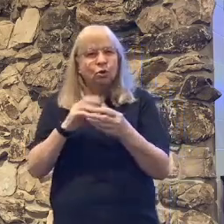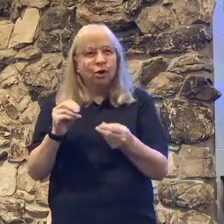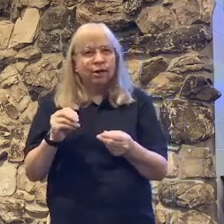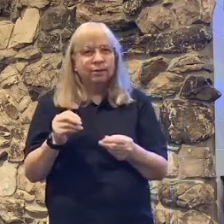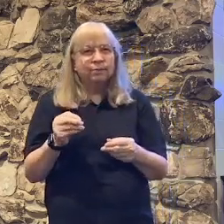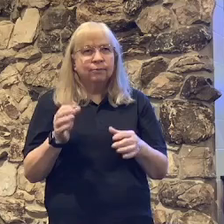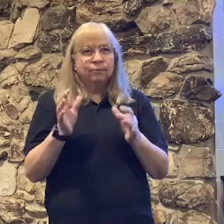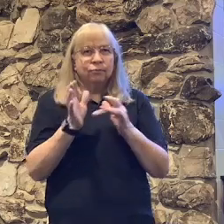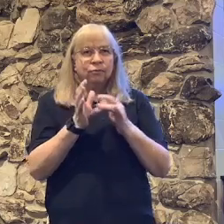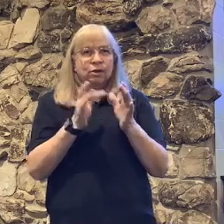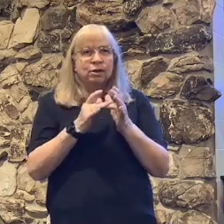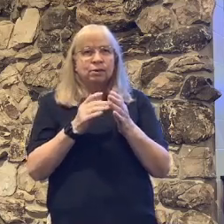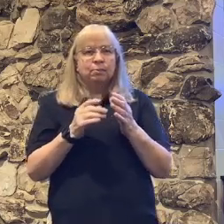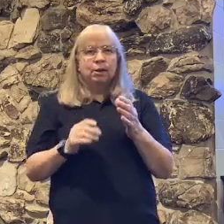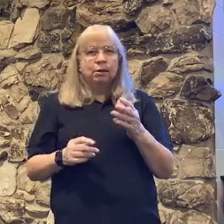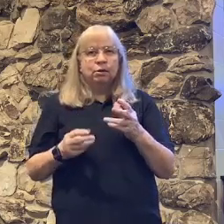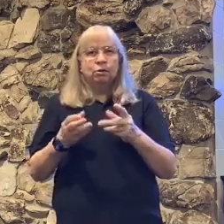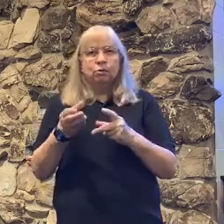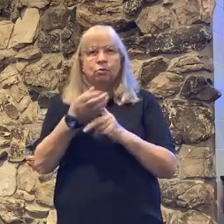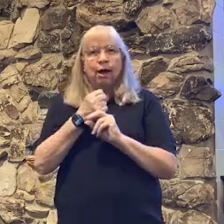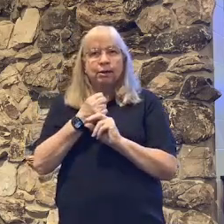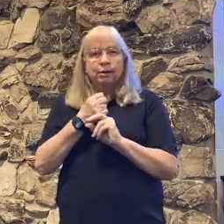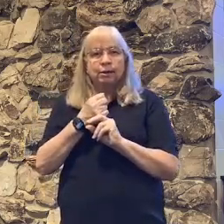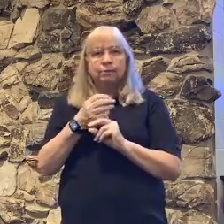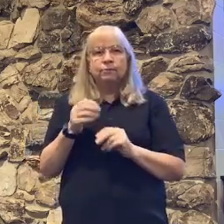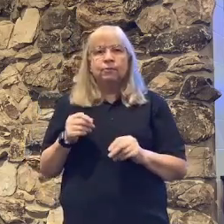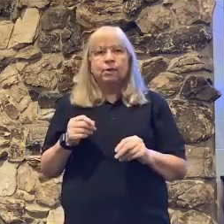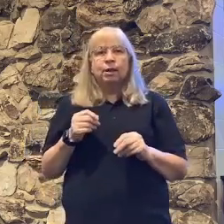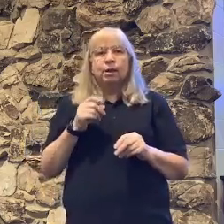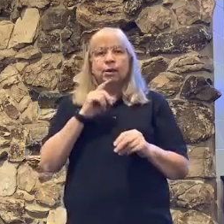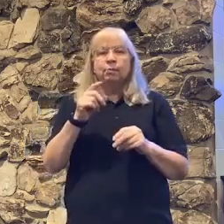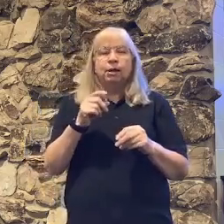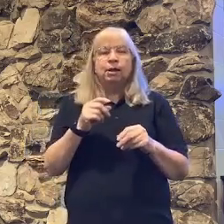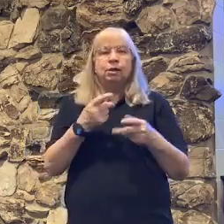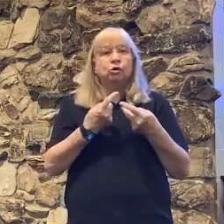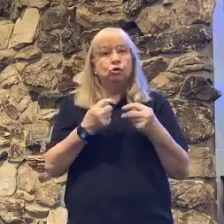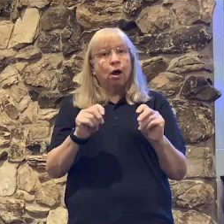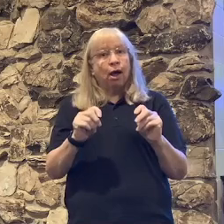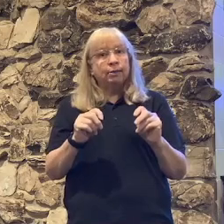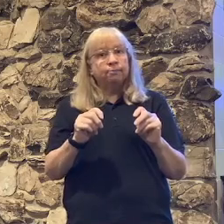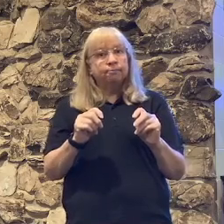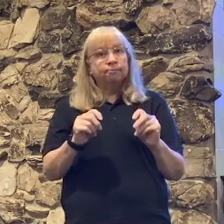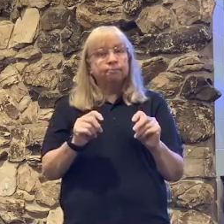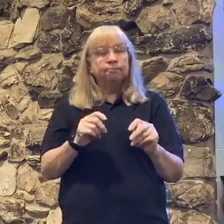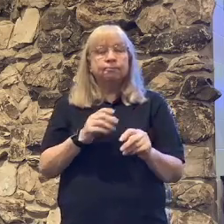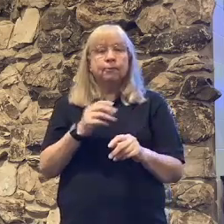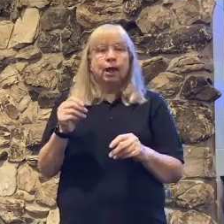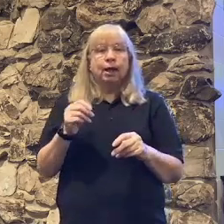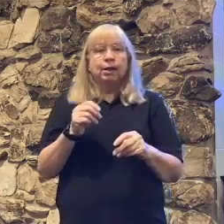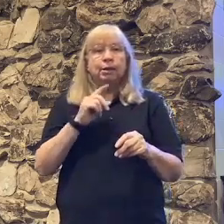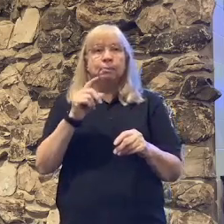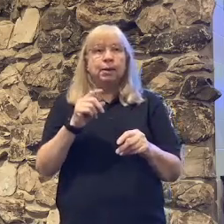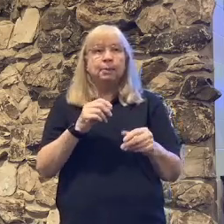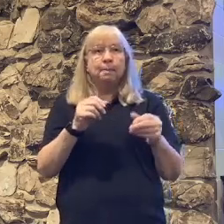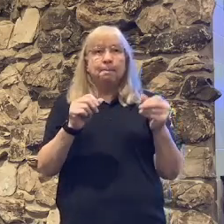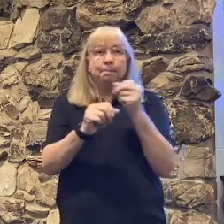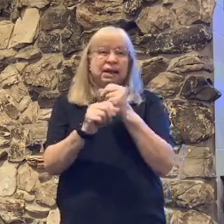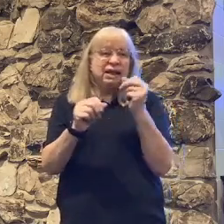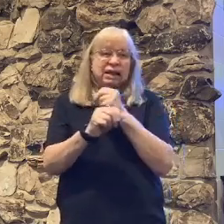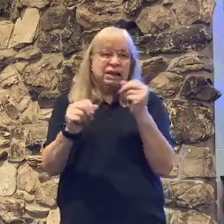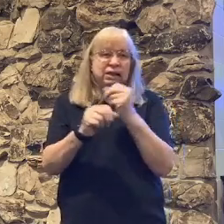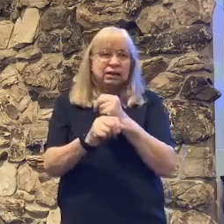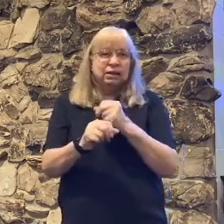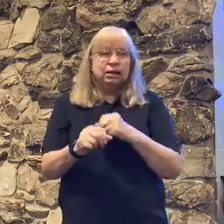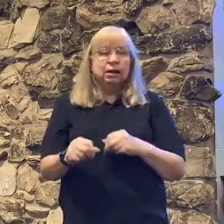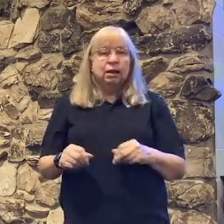has just been arrested. Jesus has been tried. He has been beaten. He